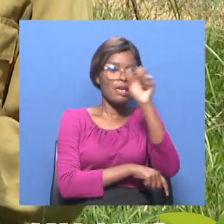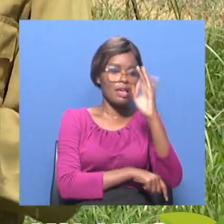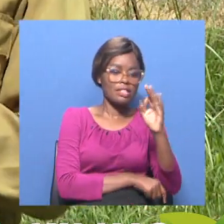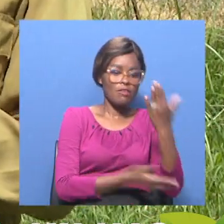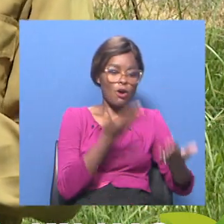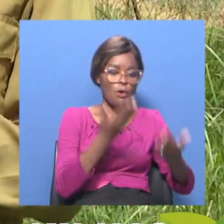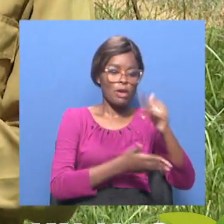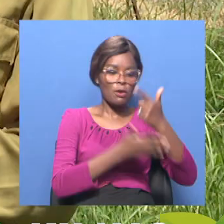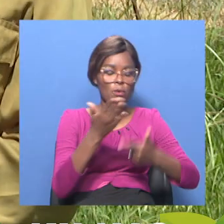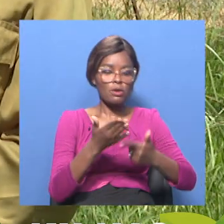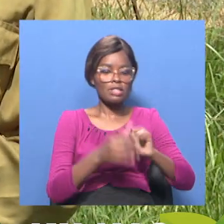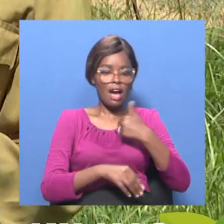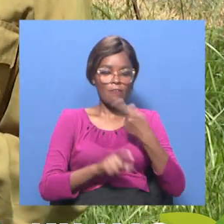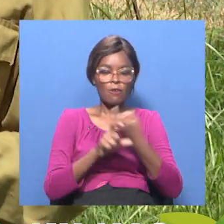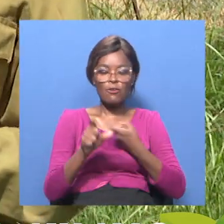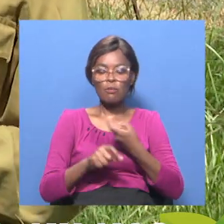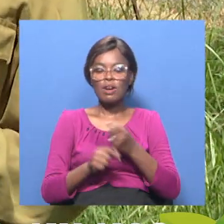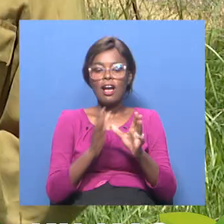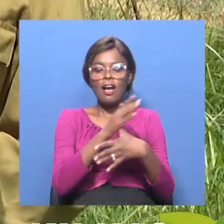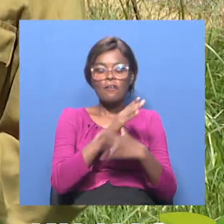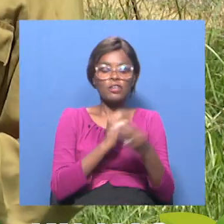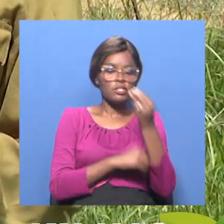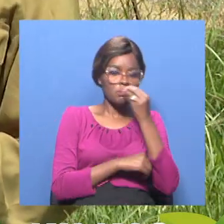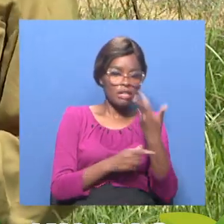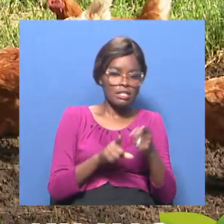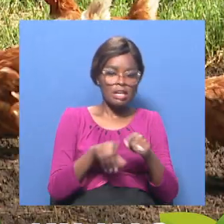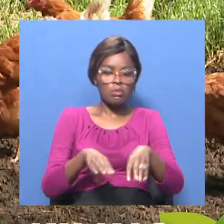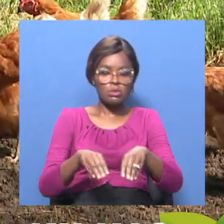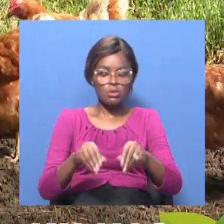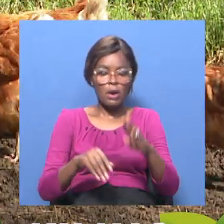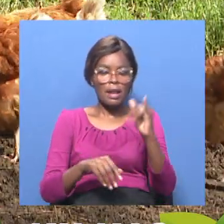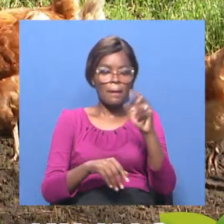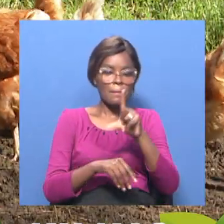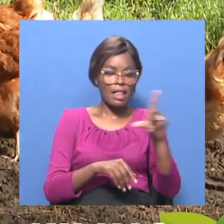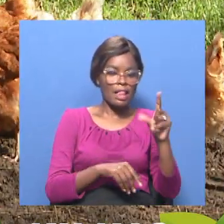what protein we normally get from the fish meal or the soybean meal.